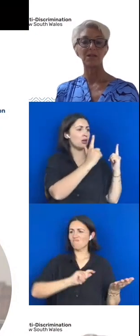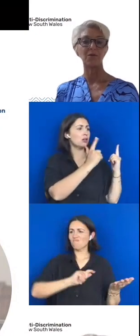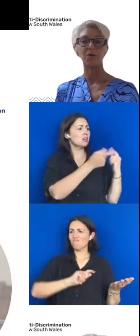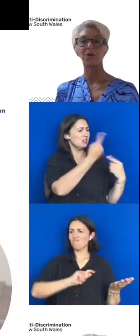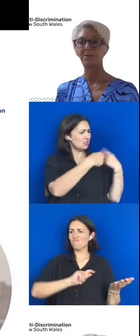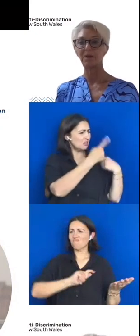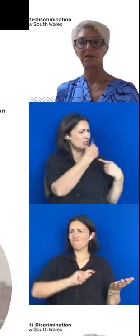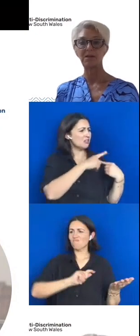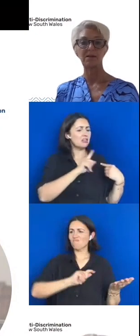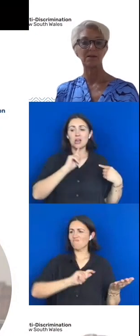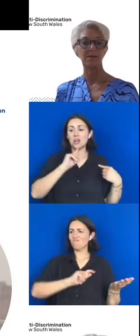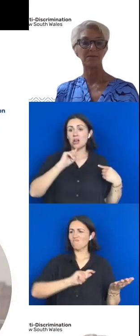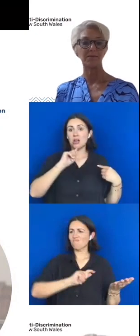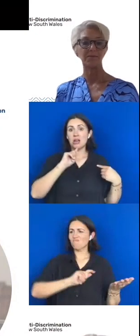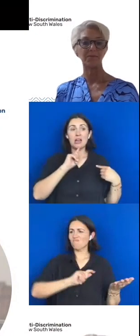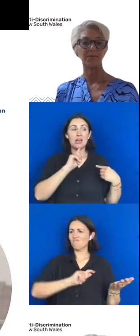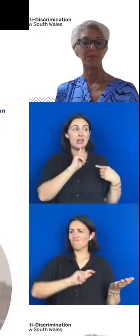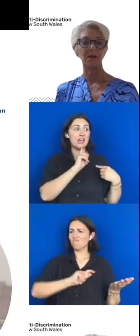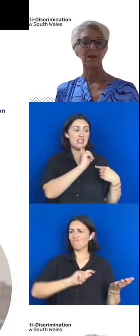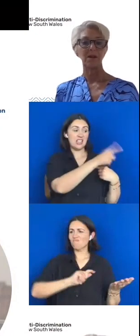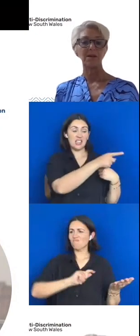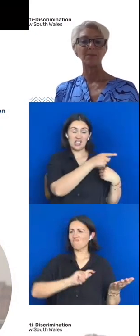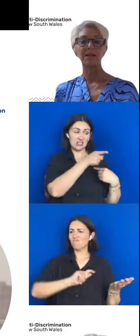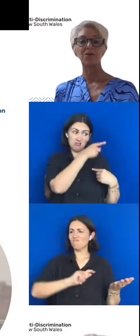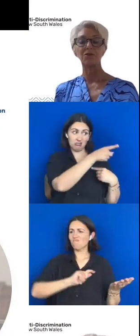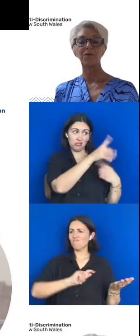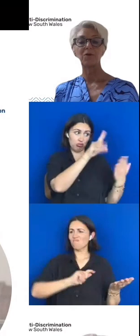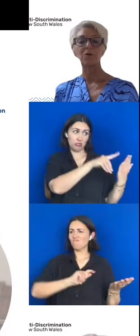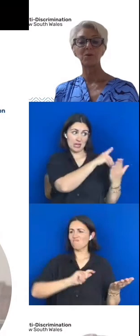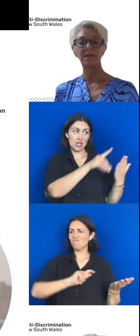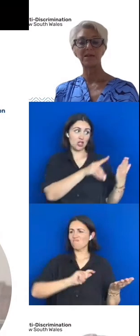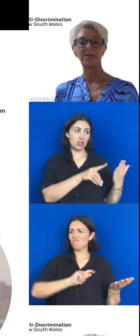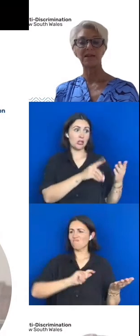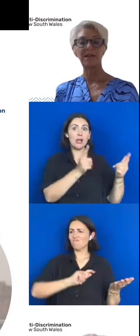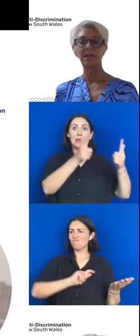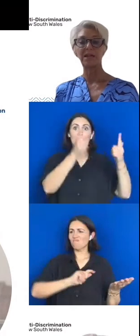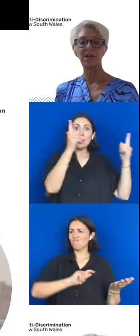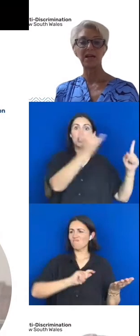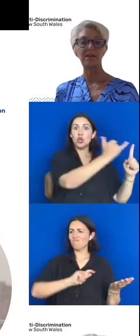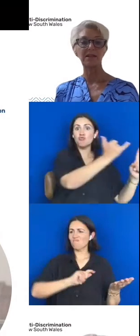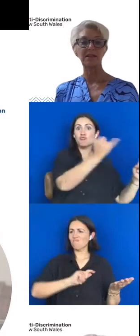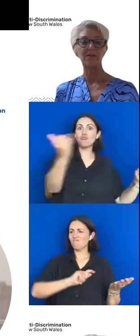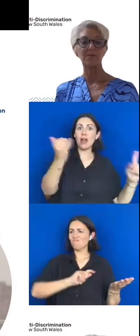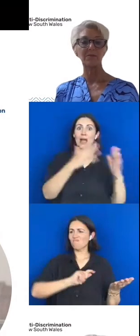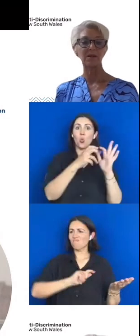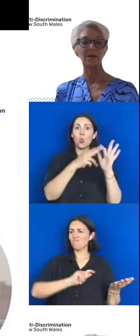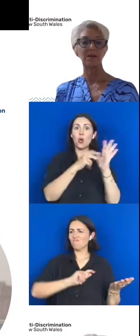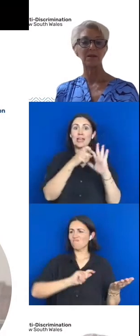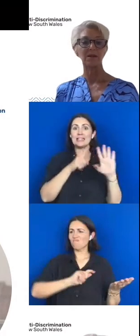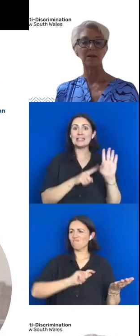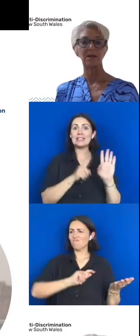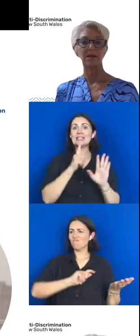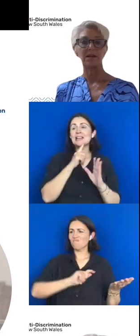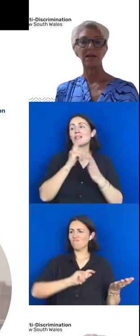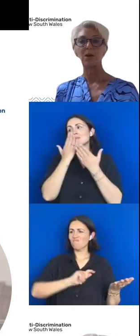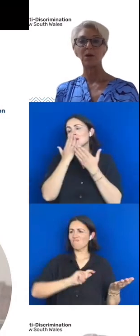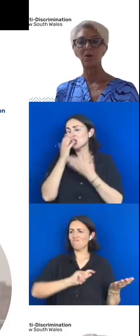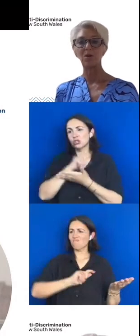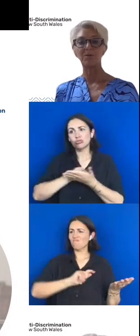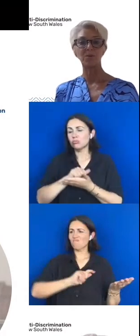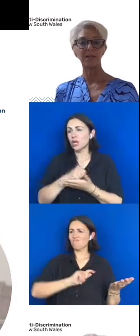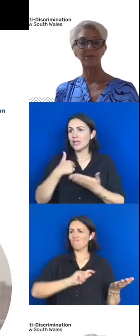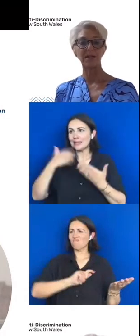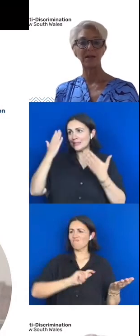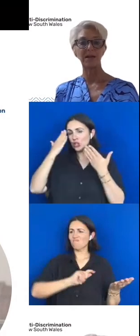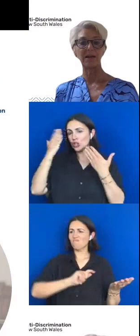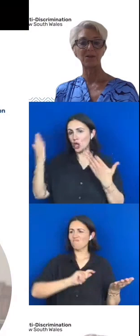apologised to her for her experience. The manager informed Wendy that he would educate the staff member. He